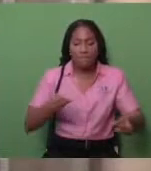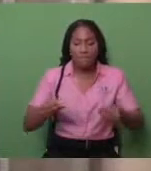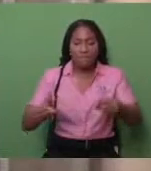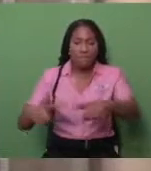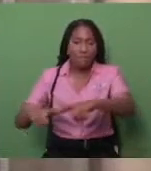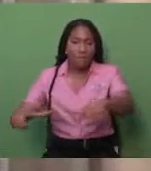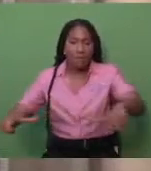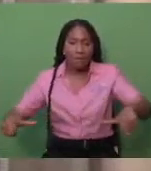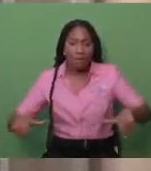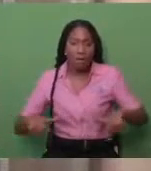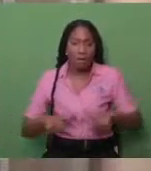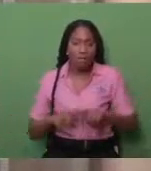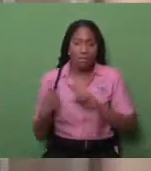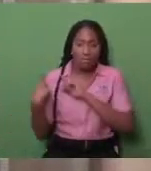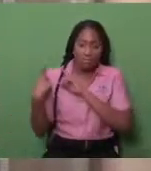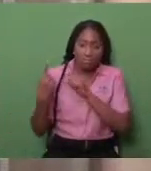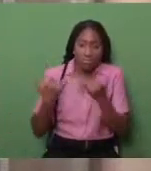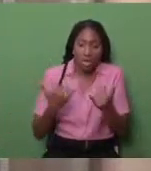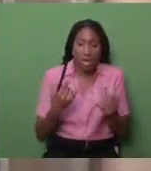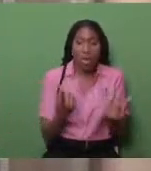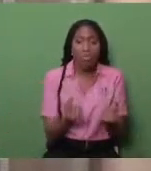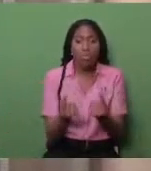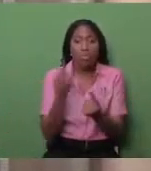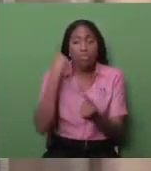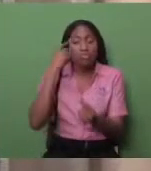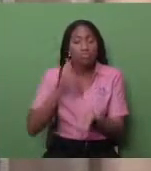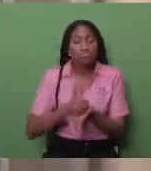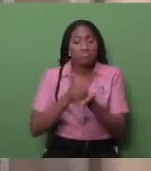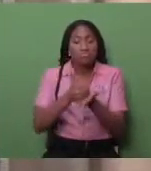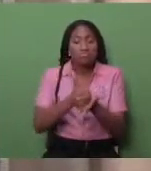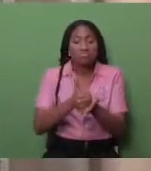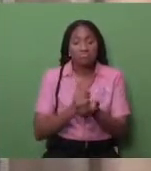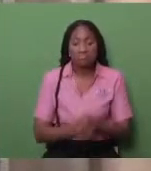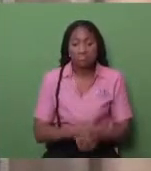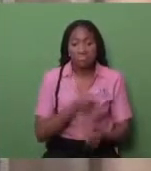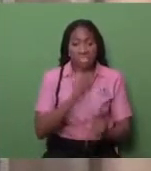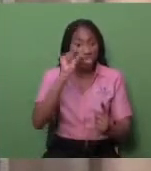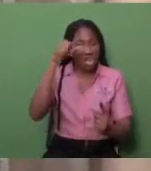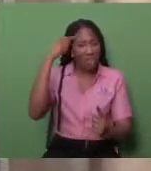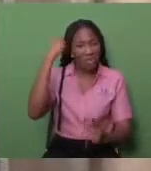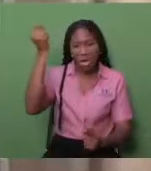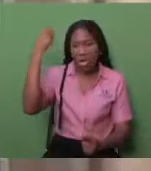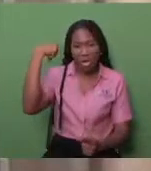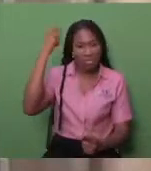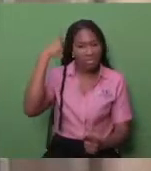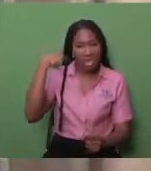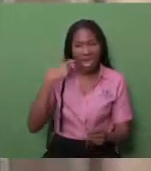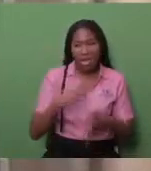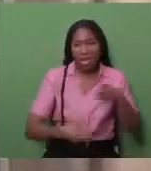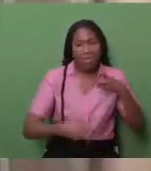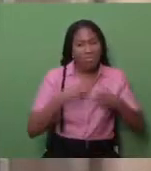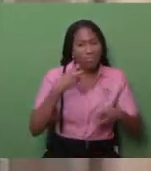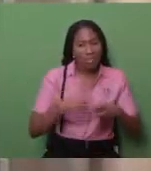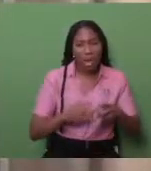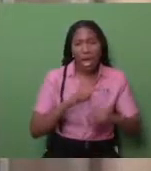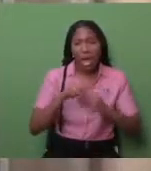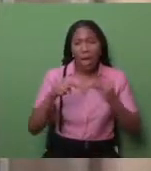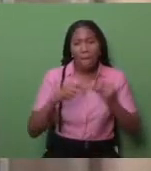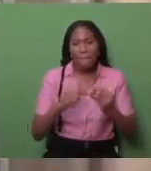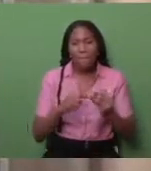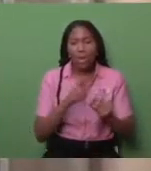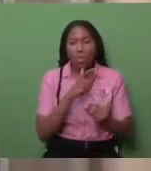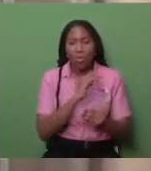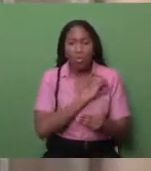problems. This government seems incapable of understanding the problems regarding ownership of land. $20 million has